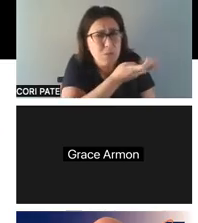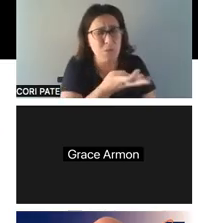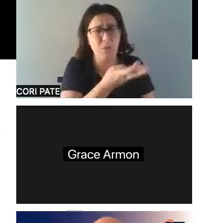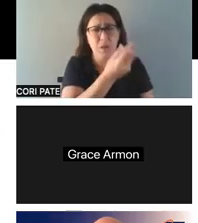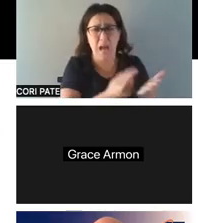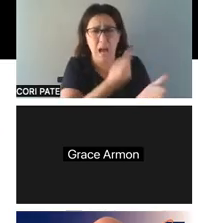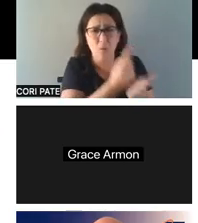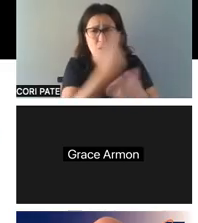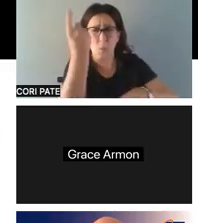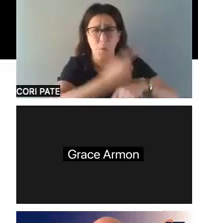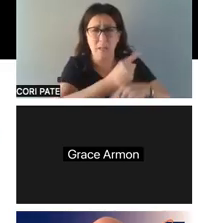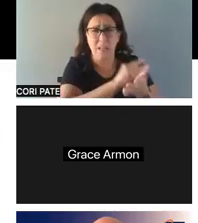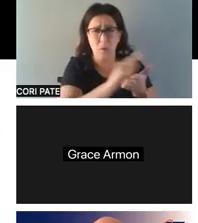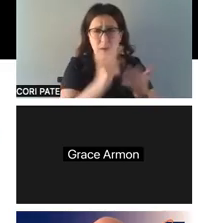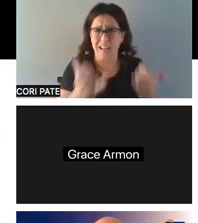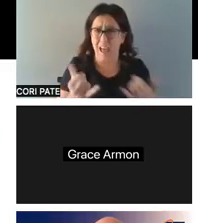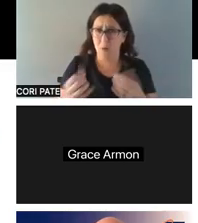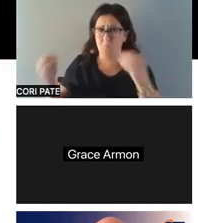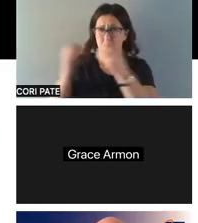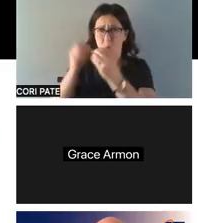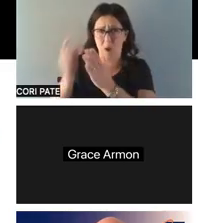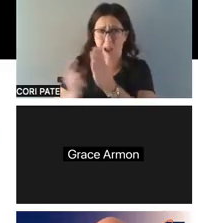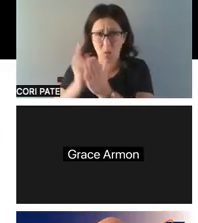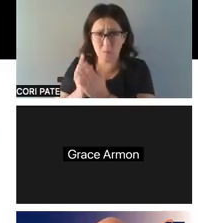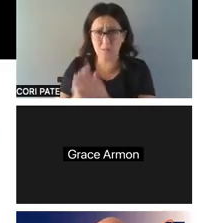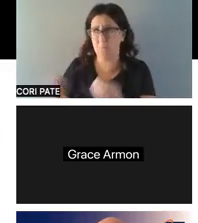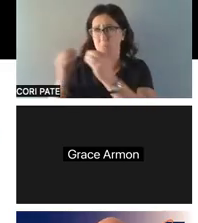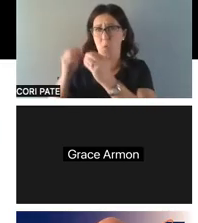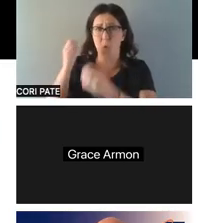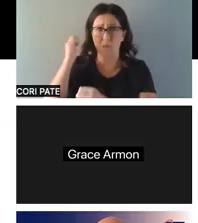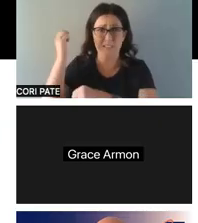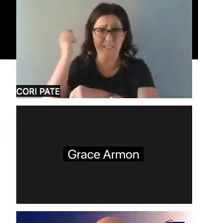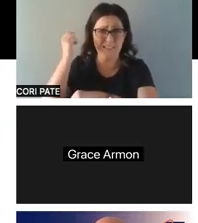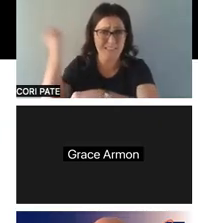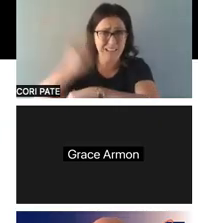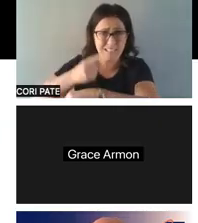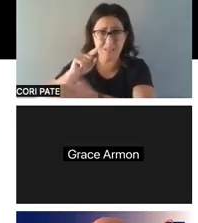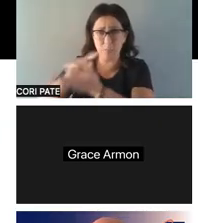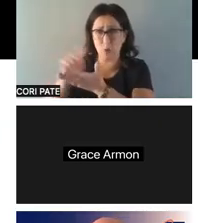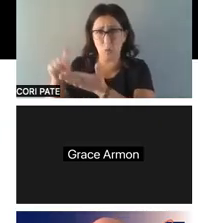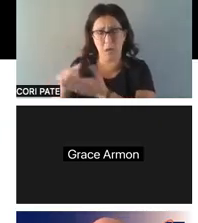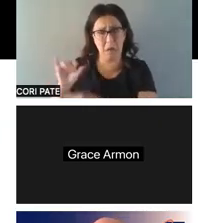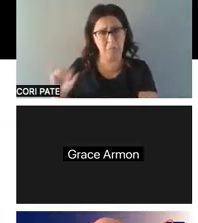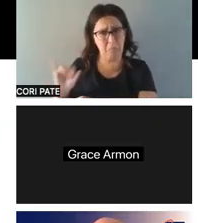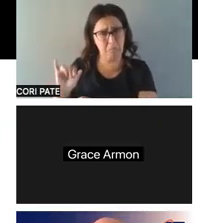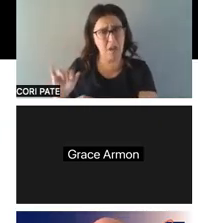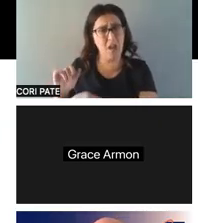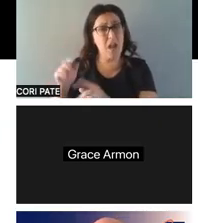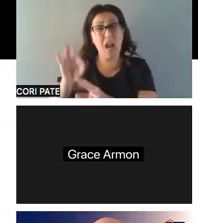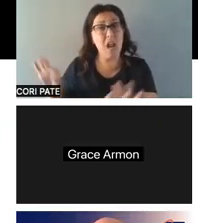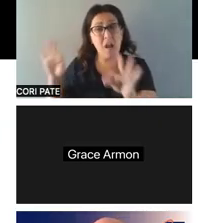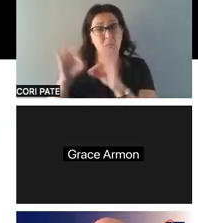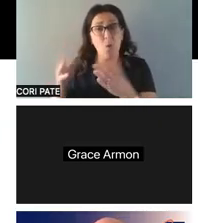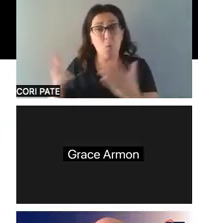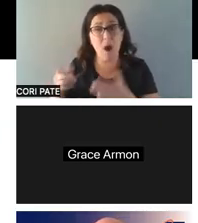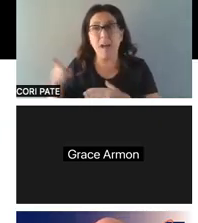to numerous days a week for more hours. And I think that the big thing with that is he needed something physical.